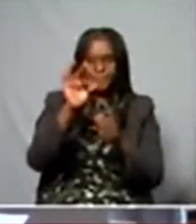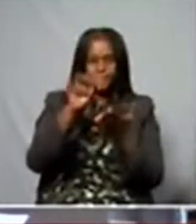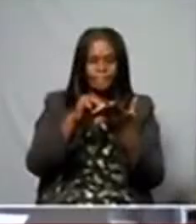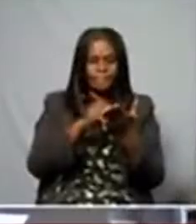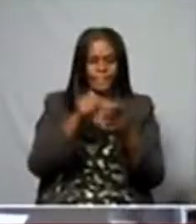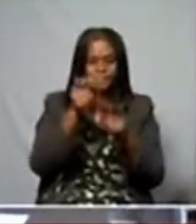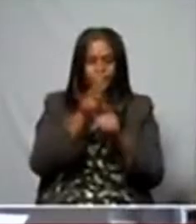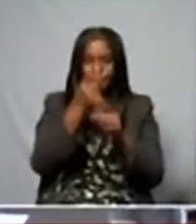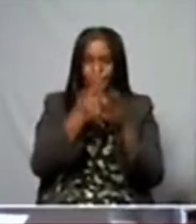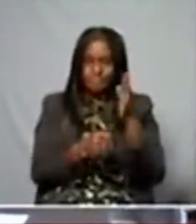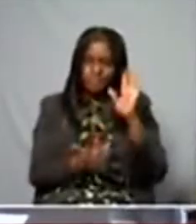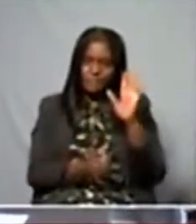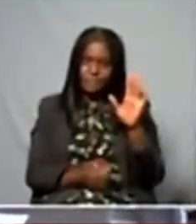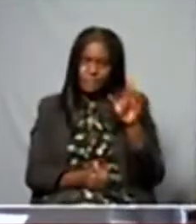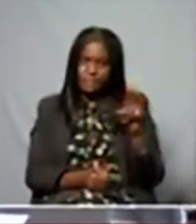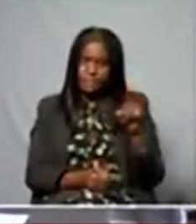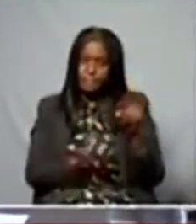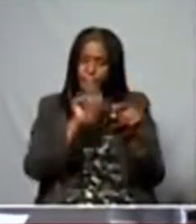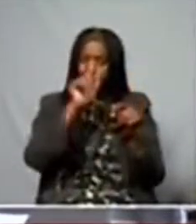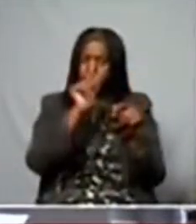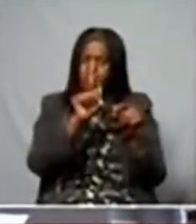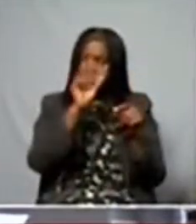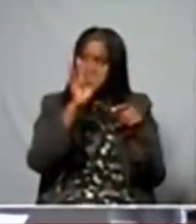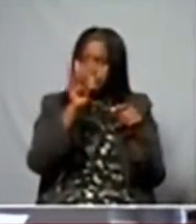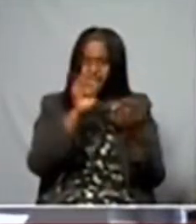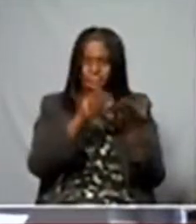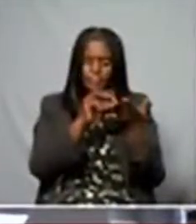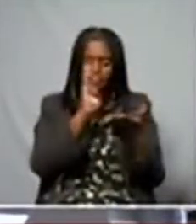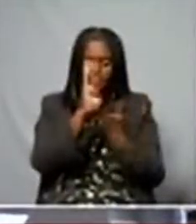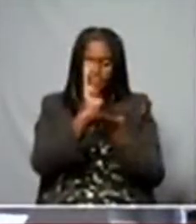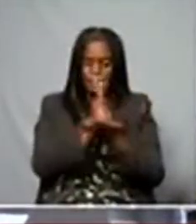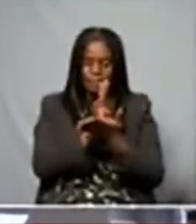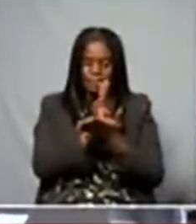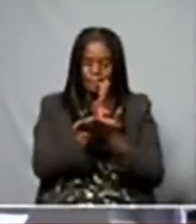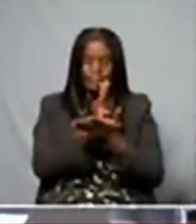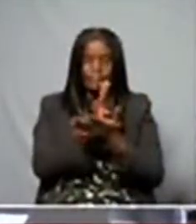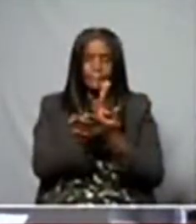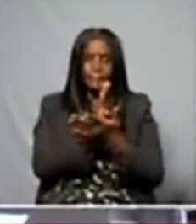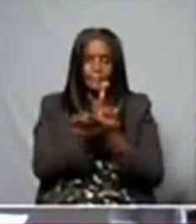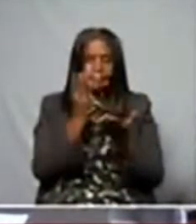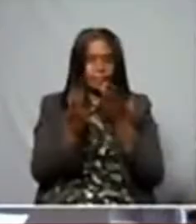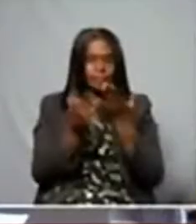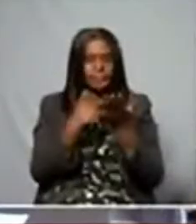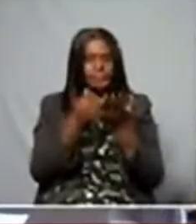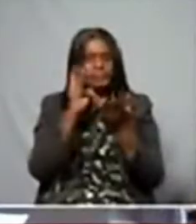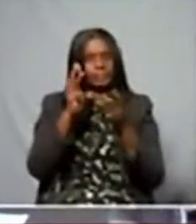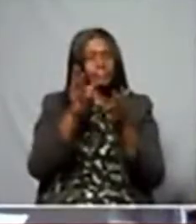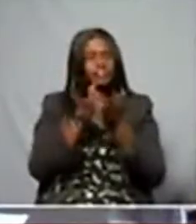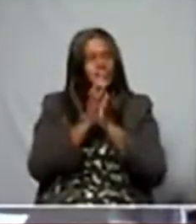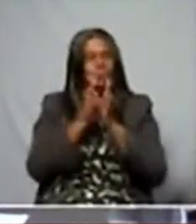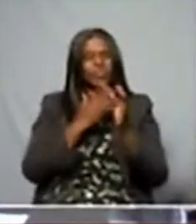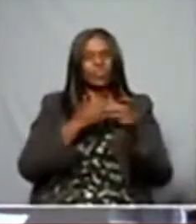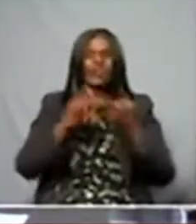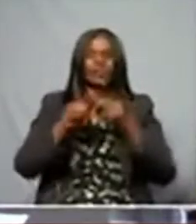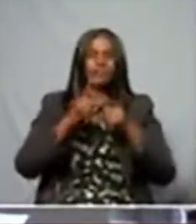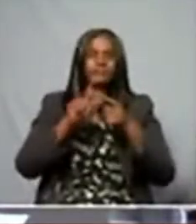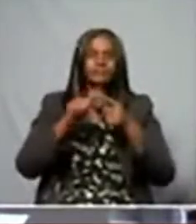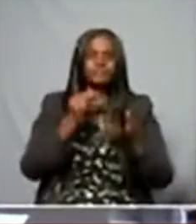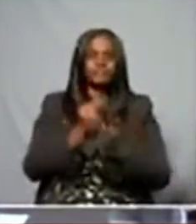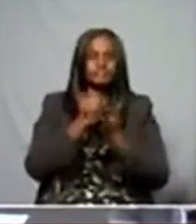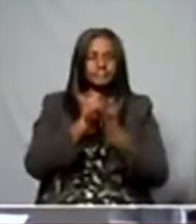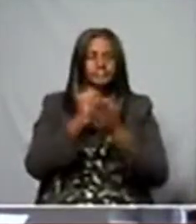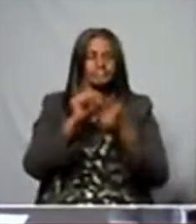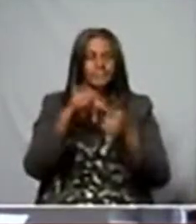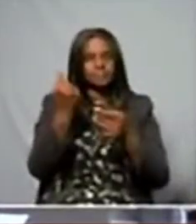out of the 1.6 billion. Maybe I would ask my colleagues to assist, but